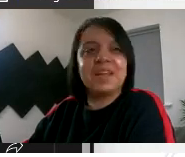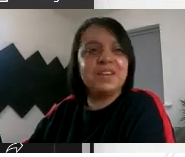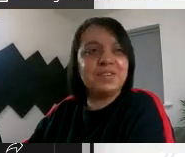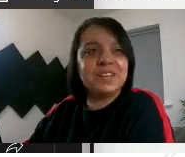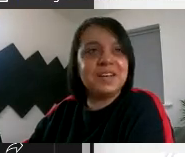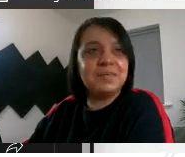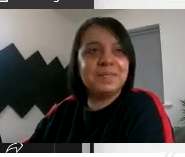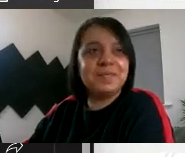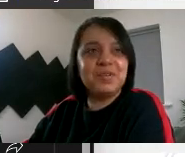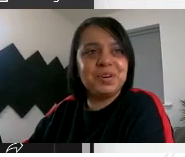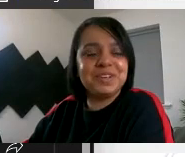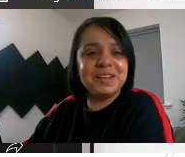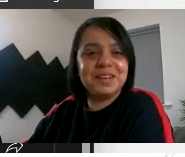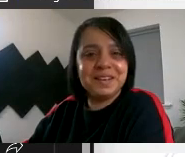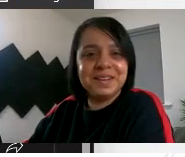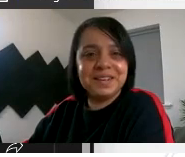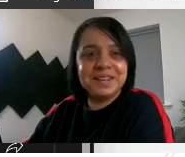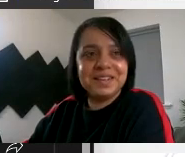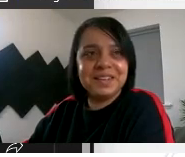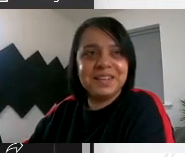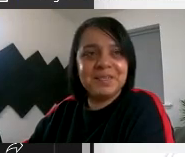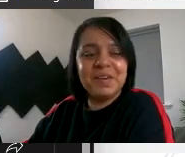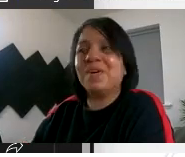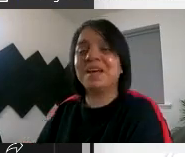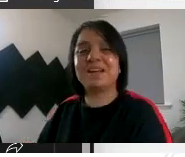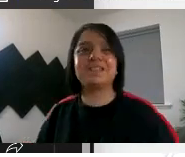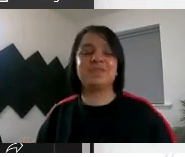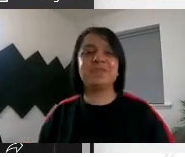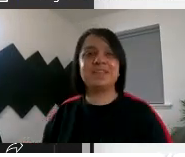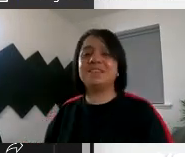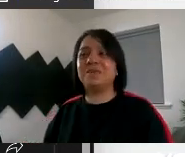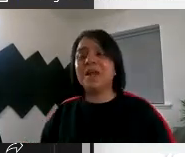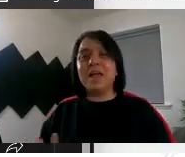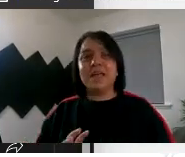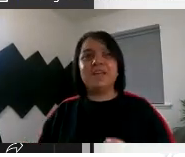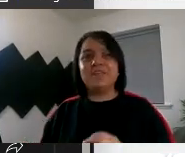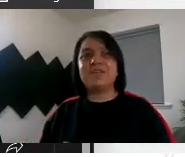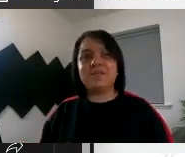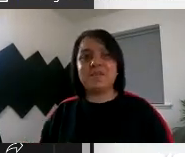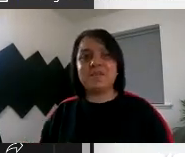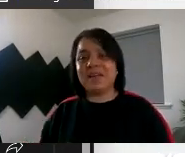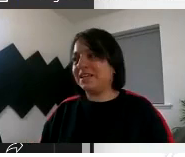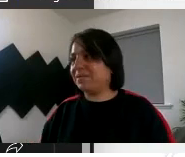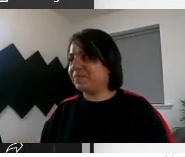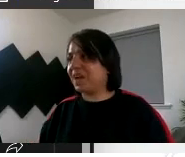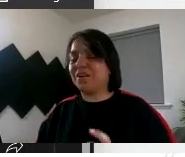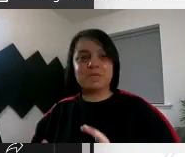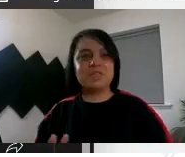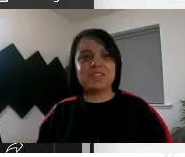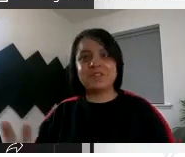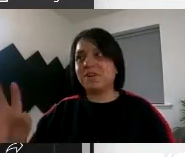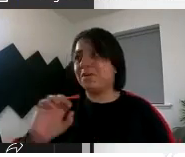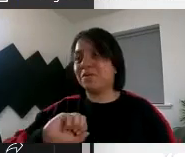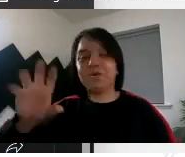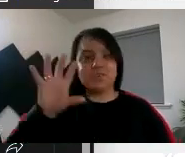you understand him from Yorkshire? Very hard accents to understand. So if you do come to the UK, like I know some of you